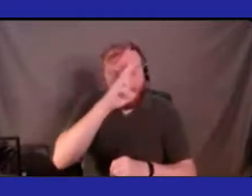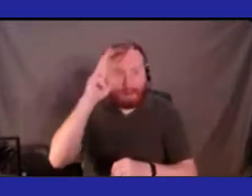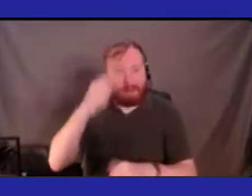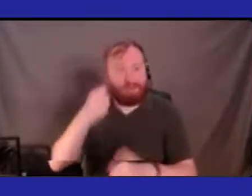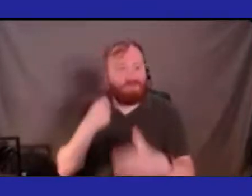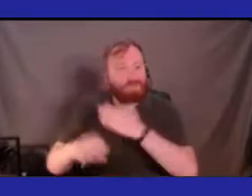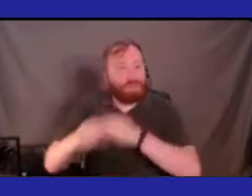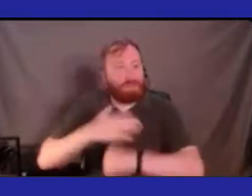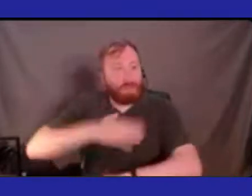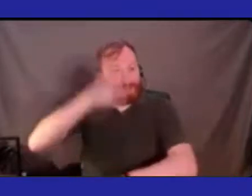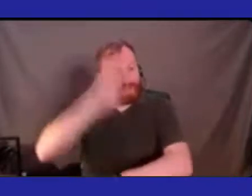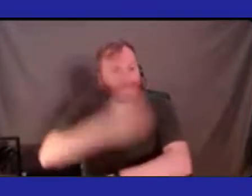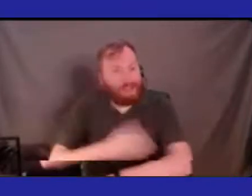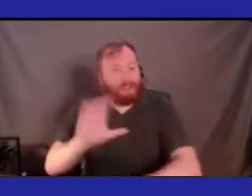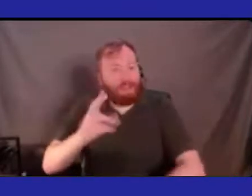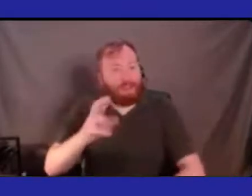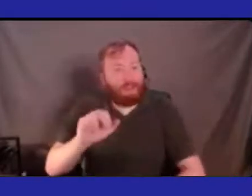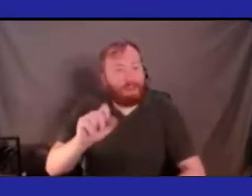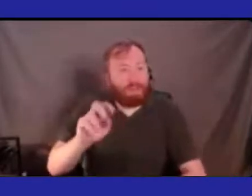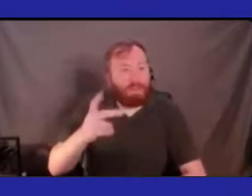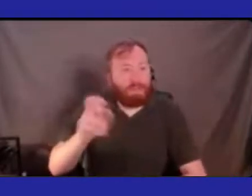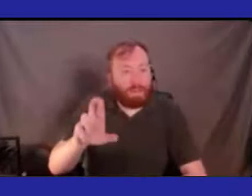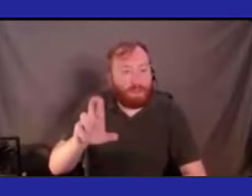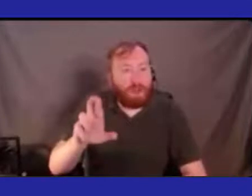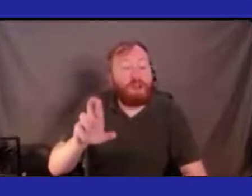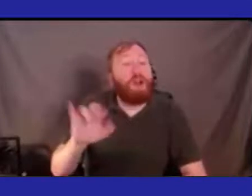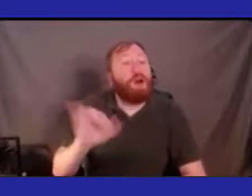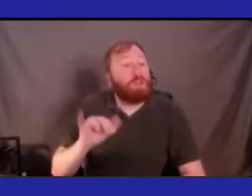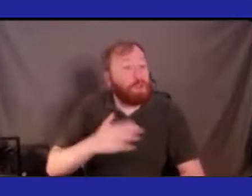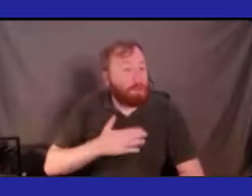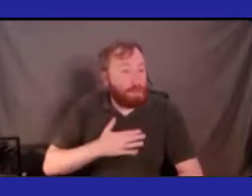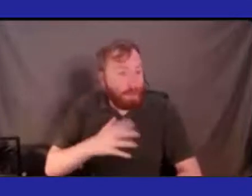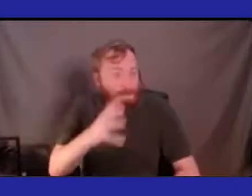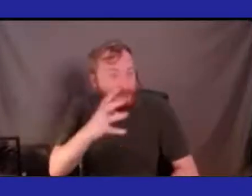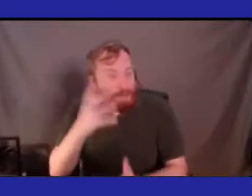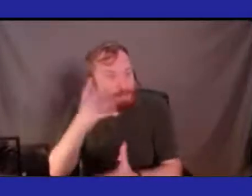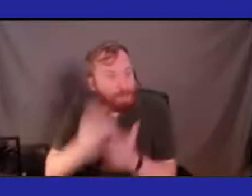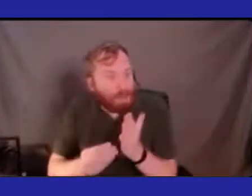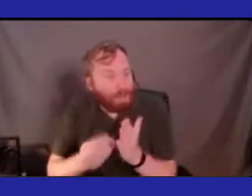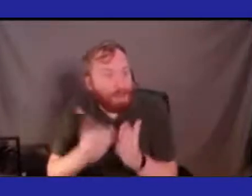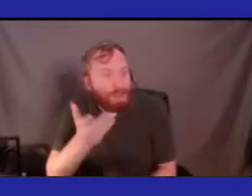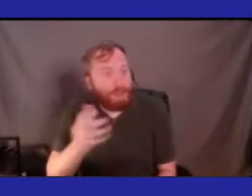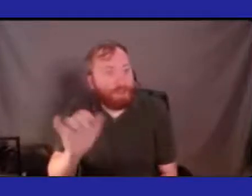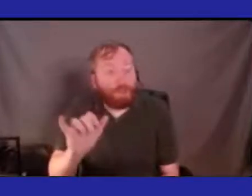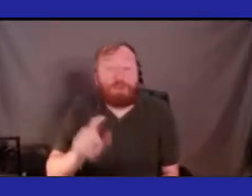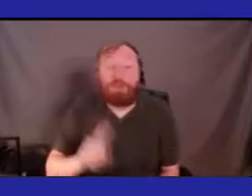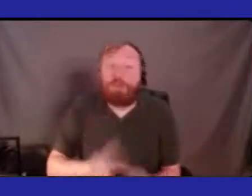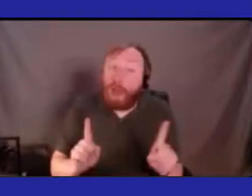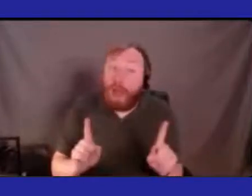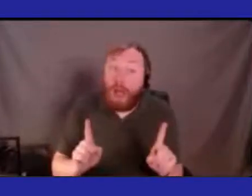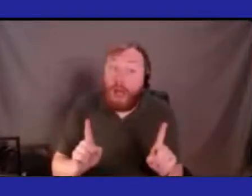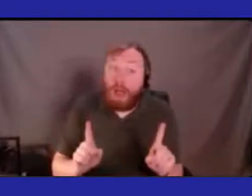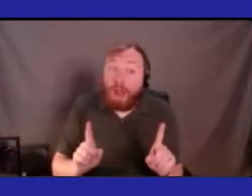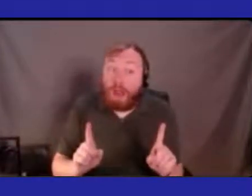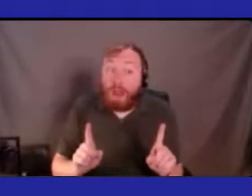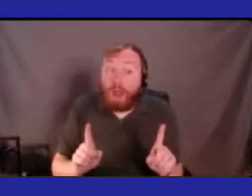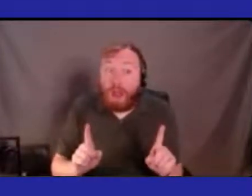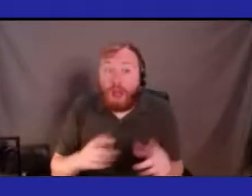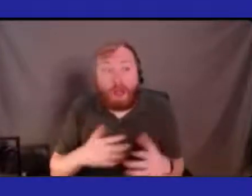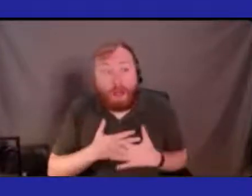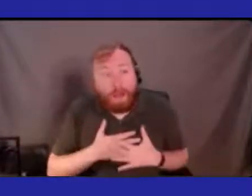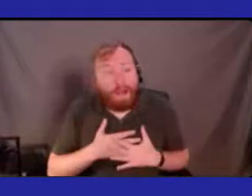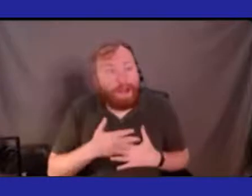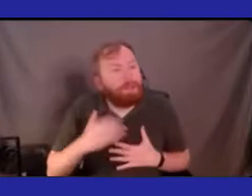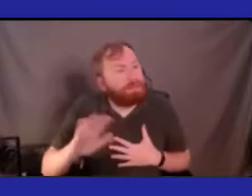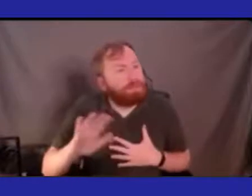yes, my late mother, Bernice Greif, did pass away there, but I was happy. Before you want to say she's morbid, no,